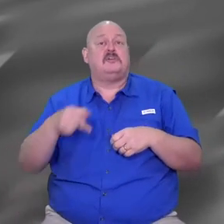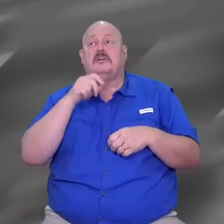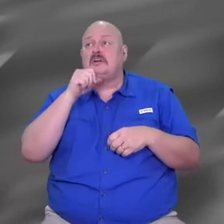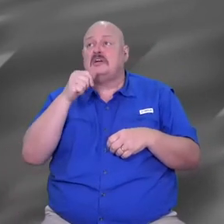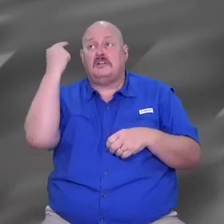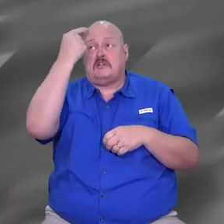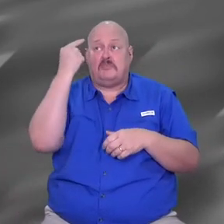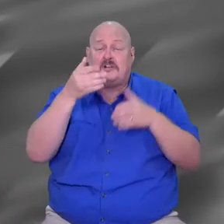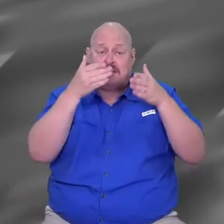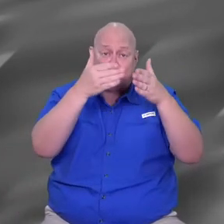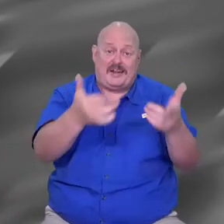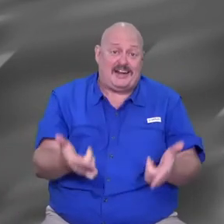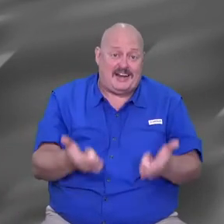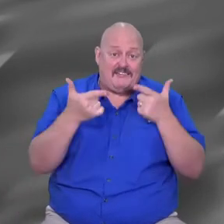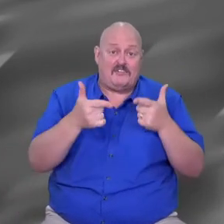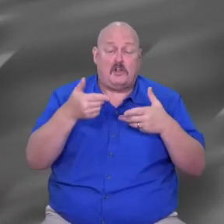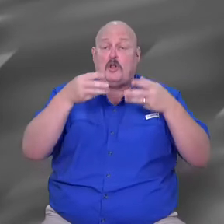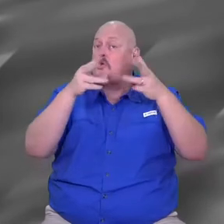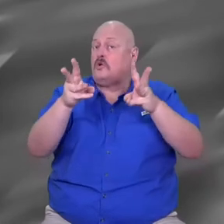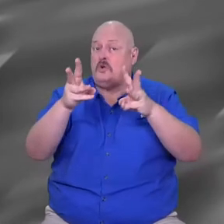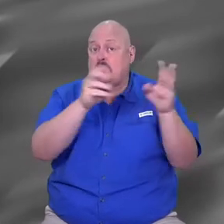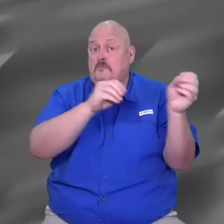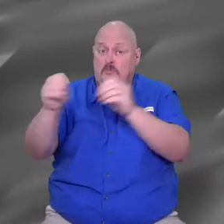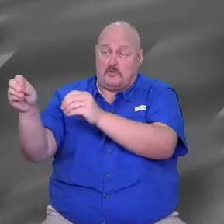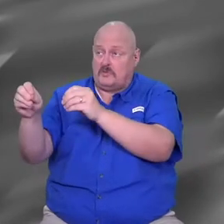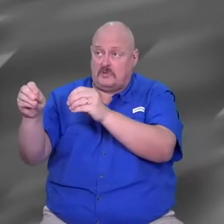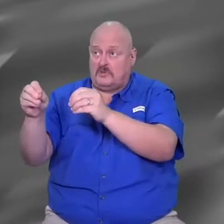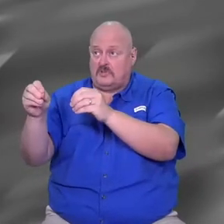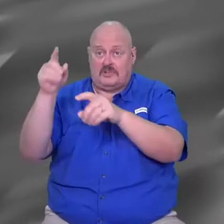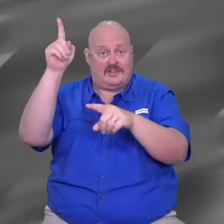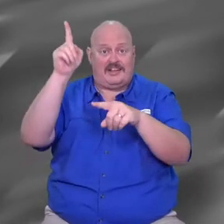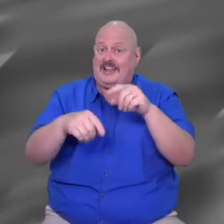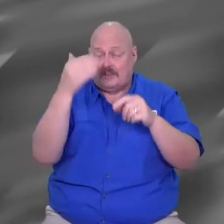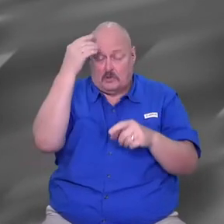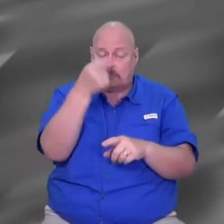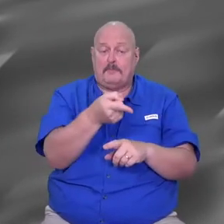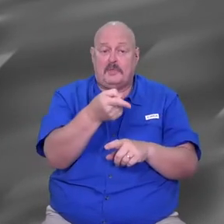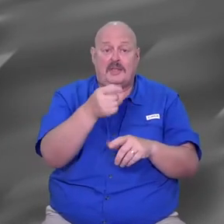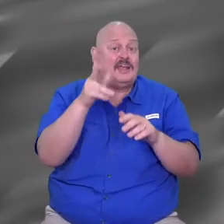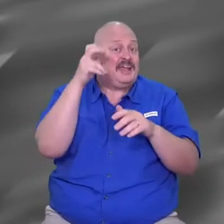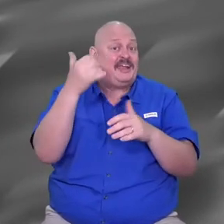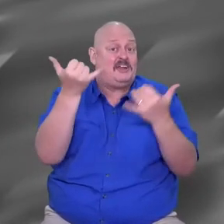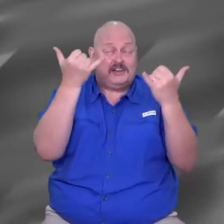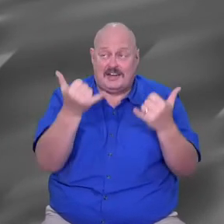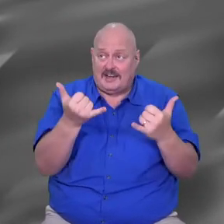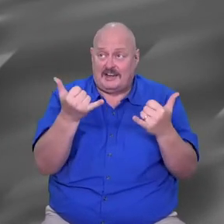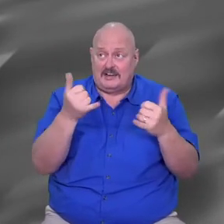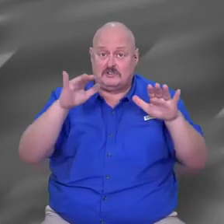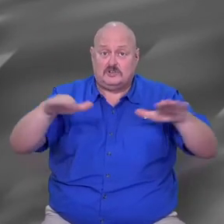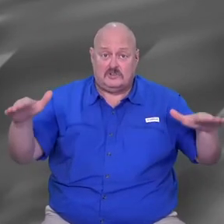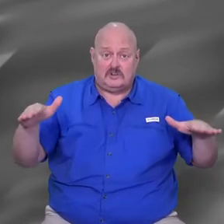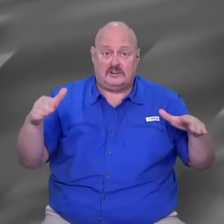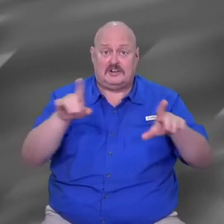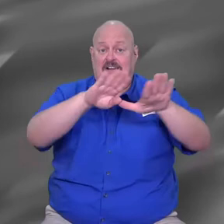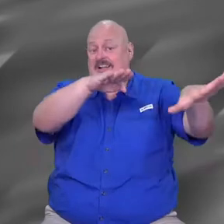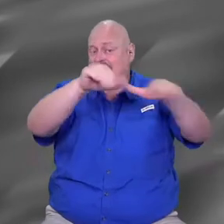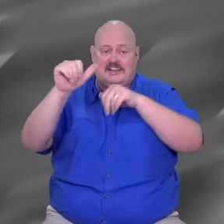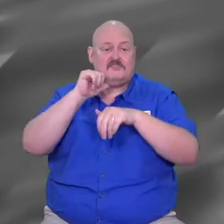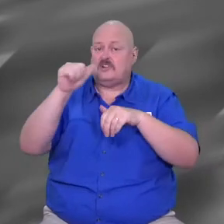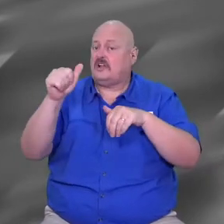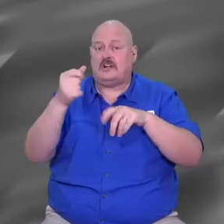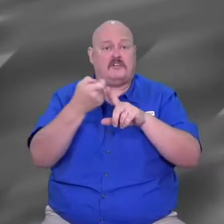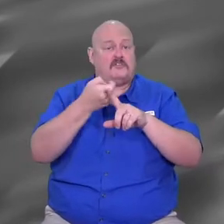the path of life, her ways are movable, that thou cannot know them. Hear me now, therefore, O children, and depart not from the words of